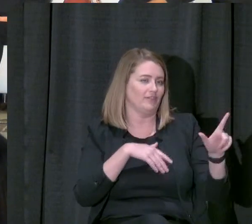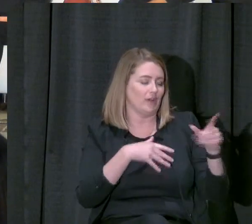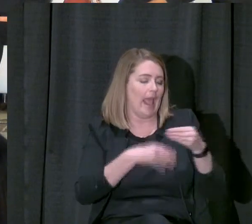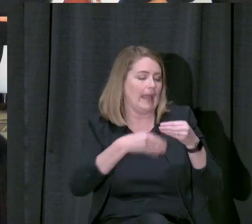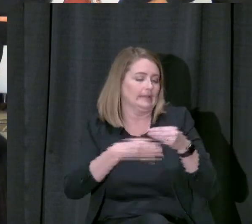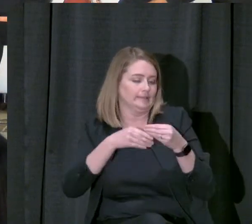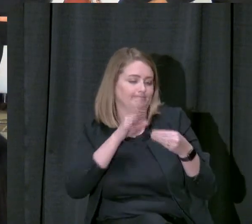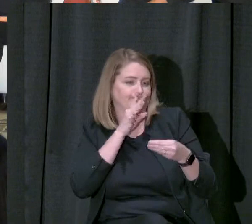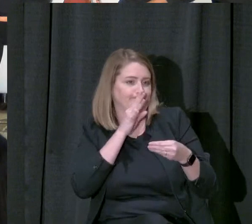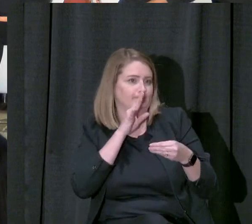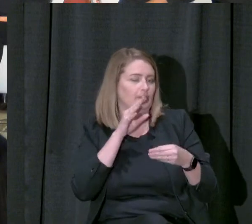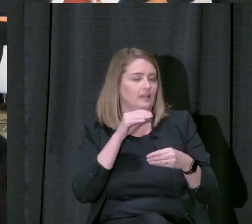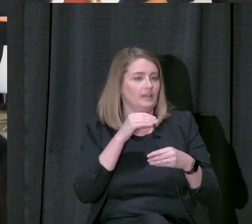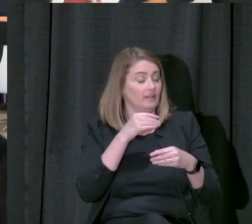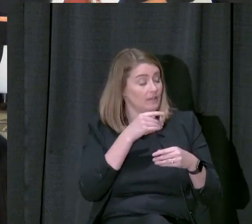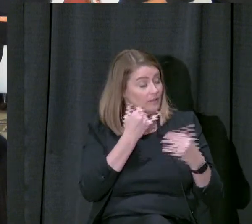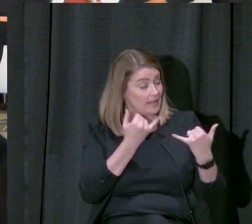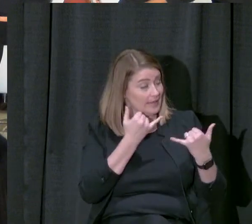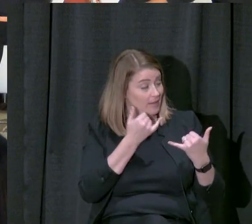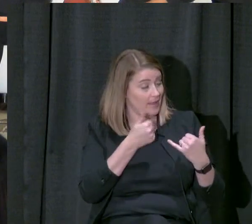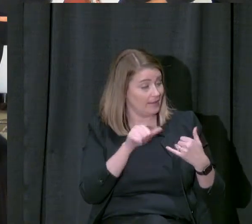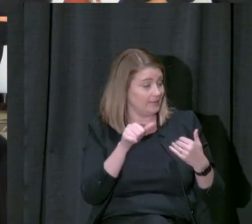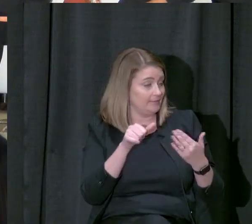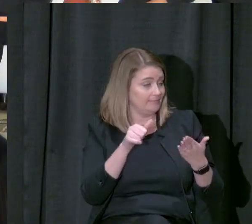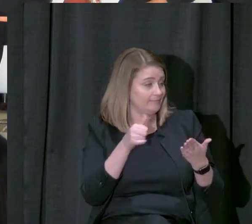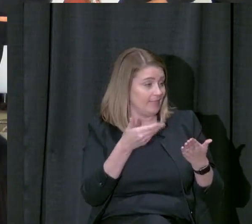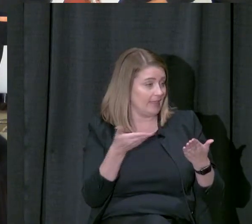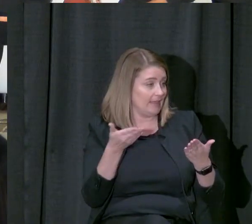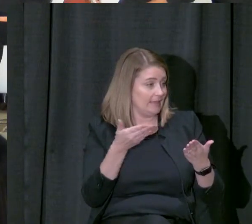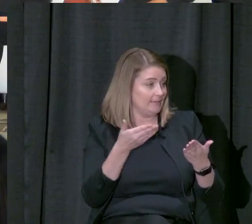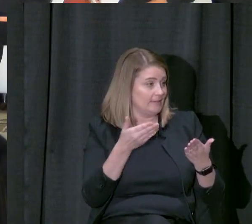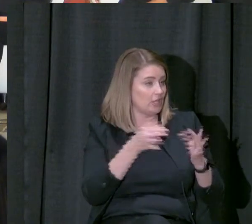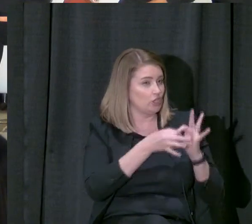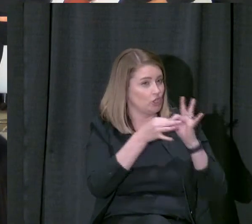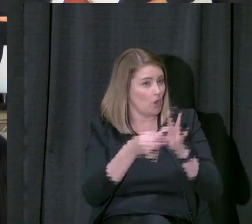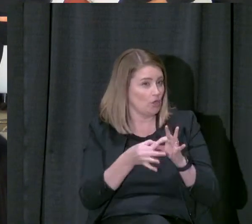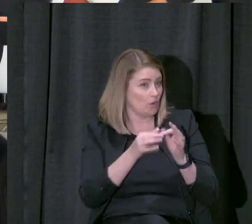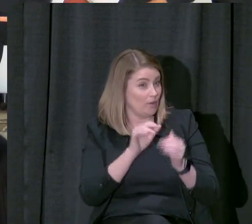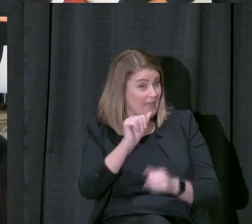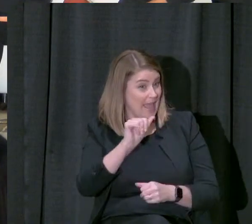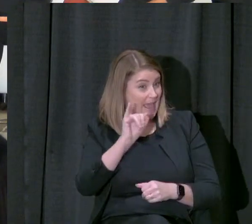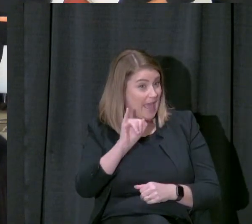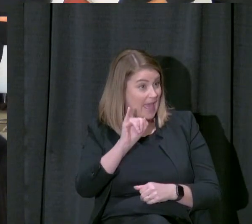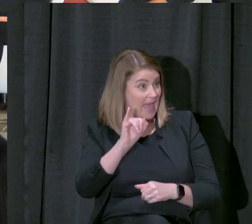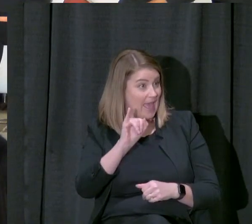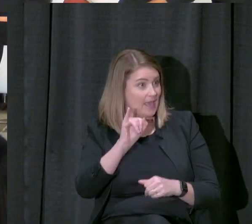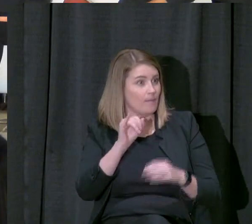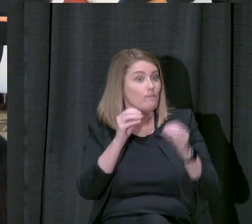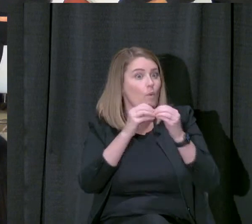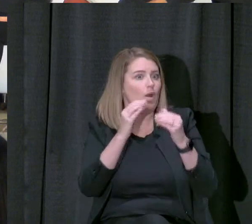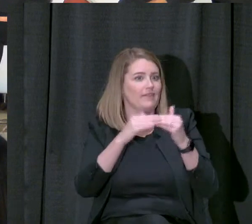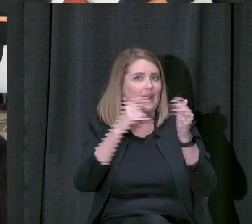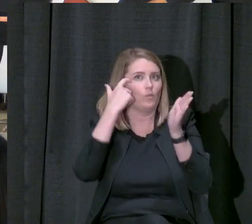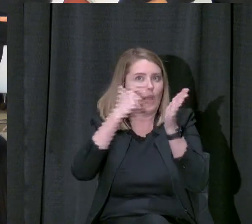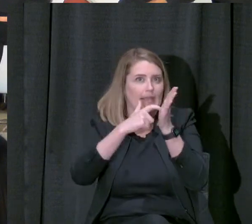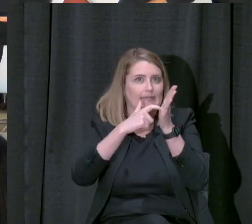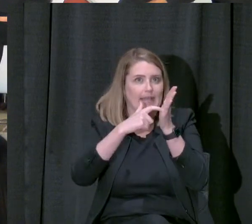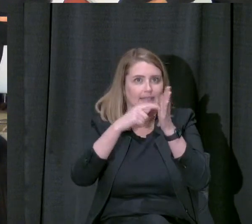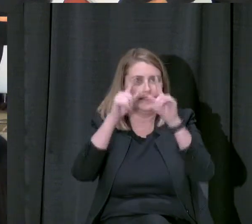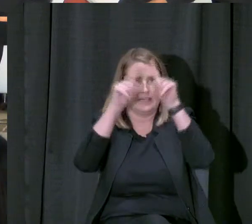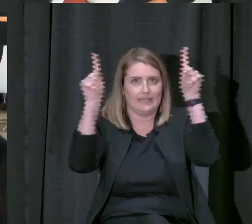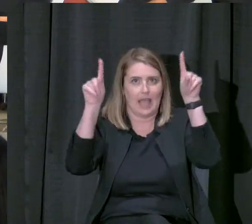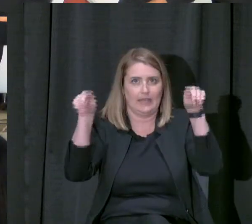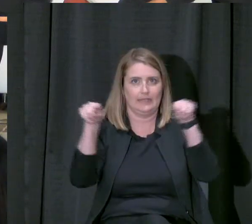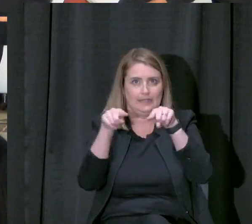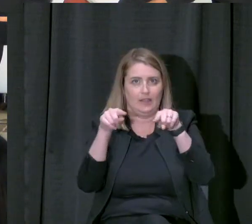examples I can think of. At this point, is there anything associated with the AI beyond the actual recognition of what